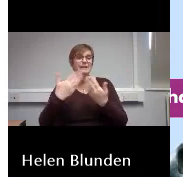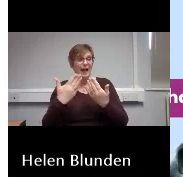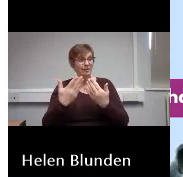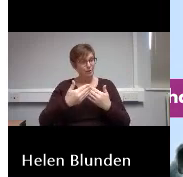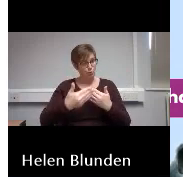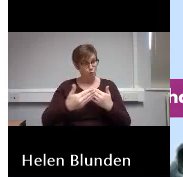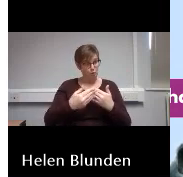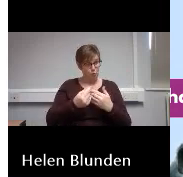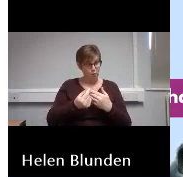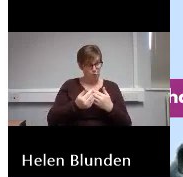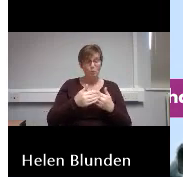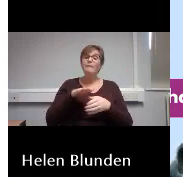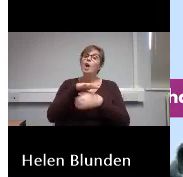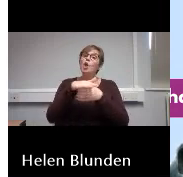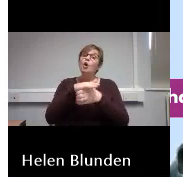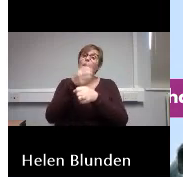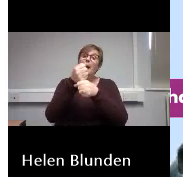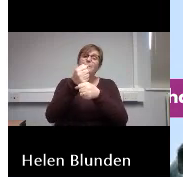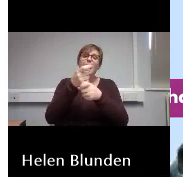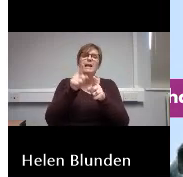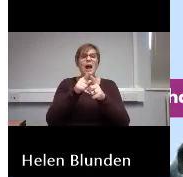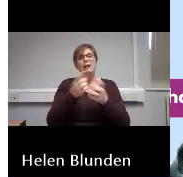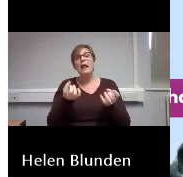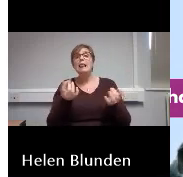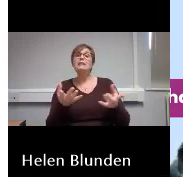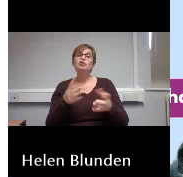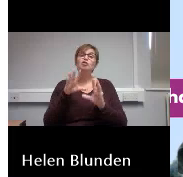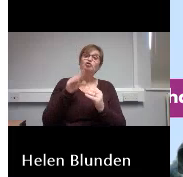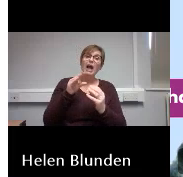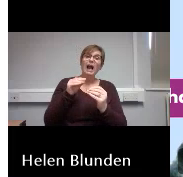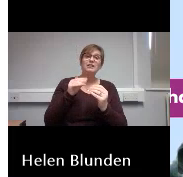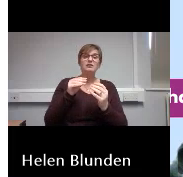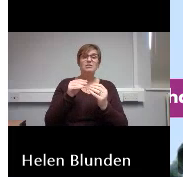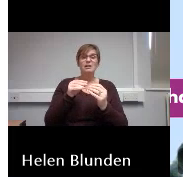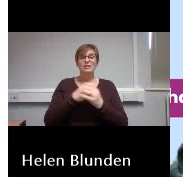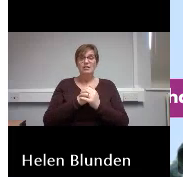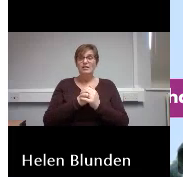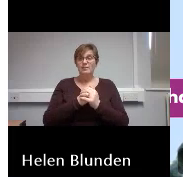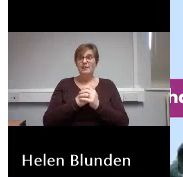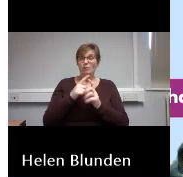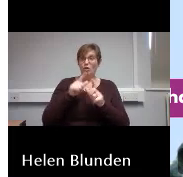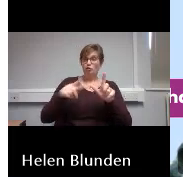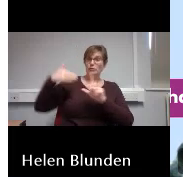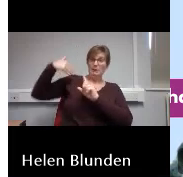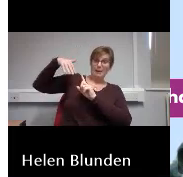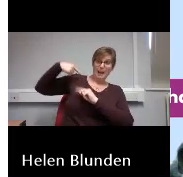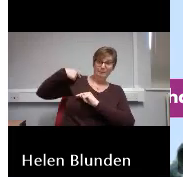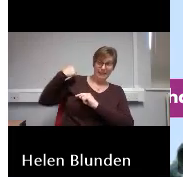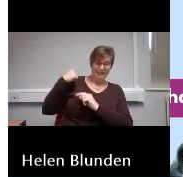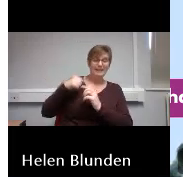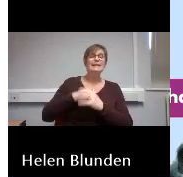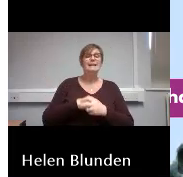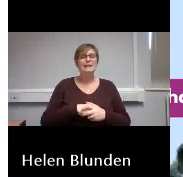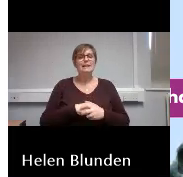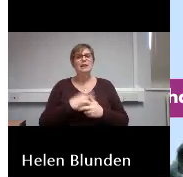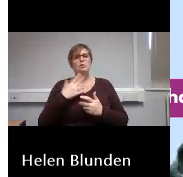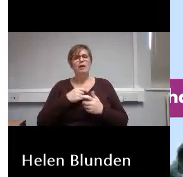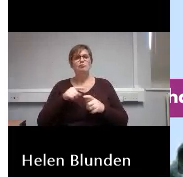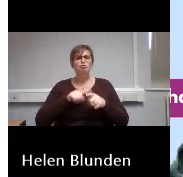have local campaigns like Let's Chat, which is on the screen behind me. We try and have